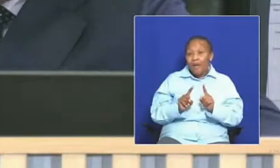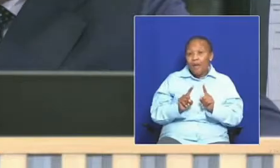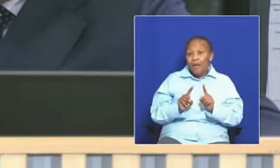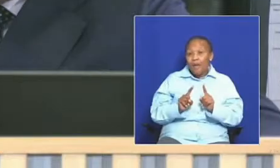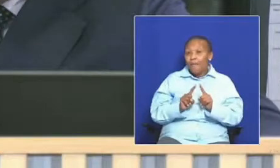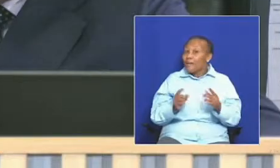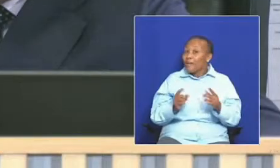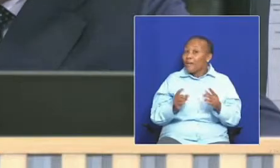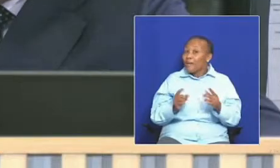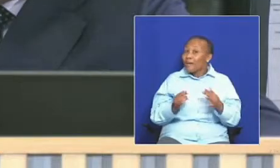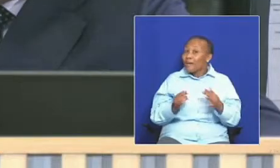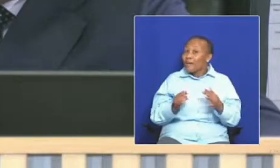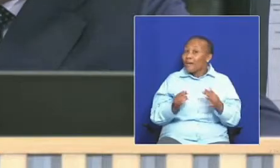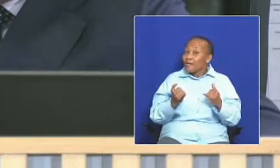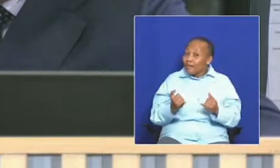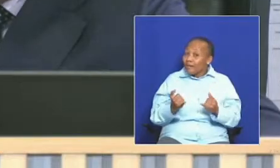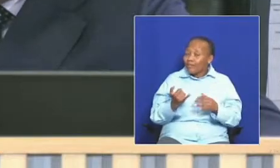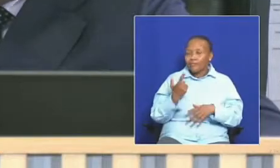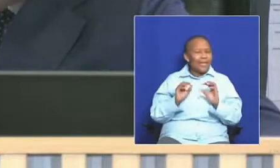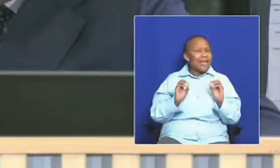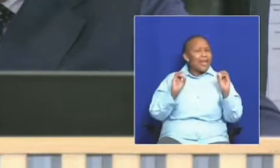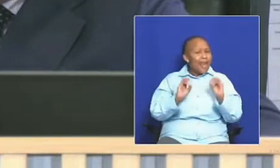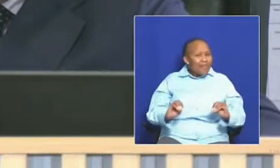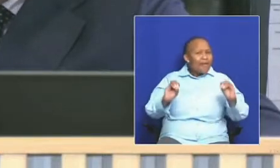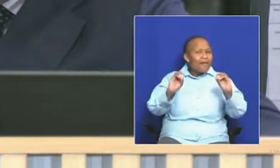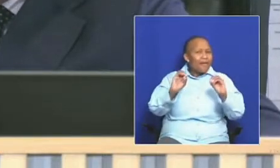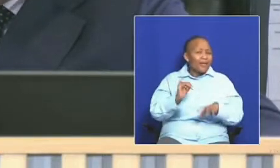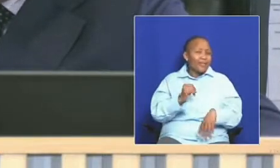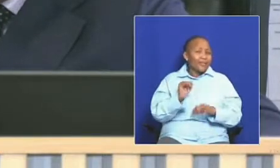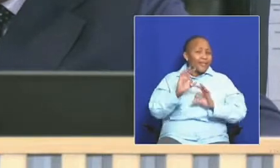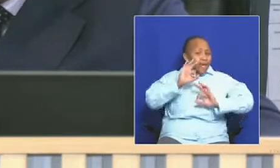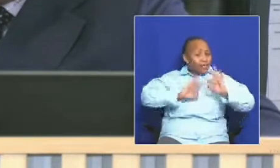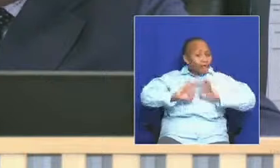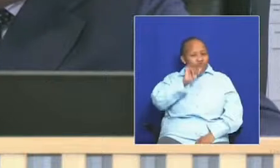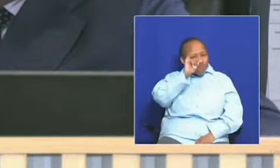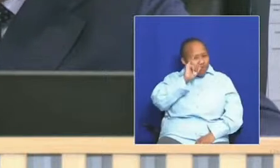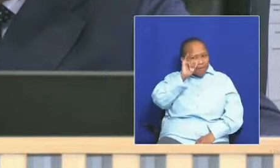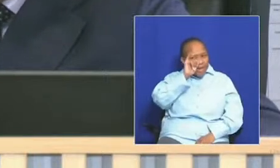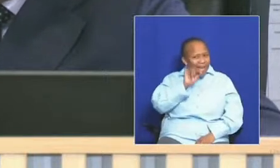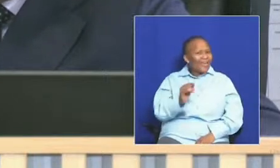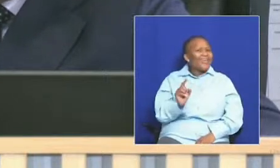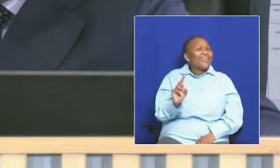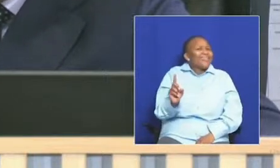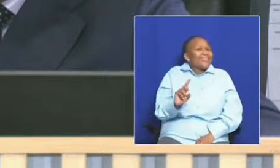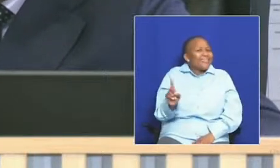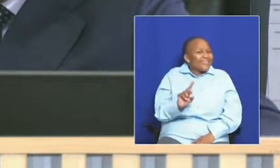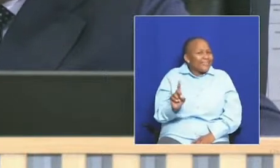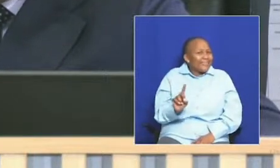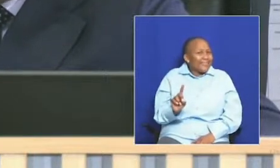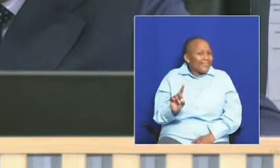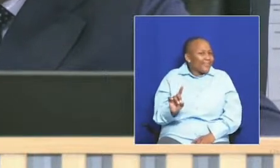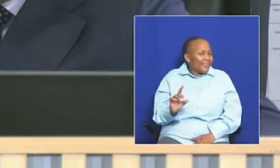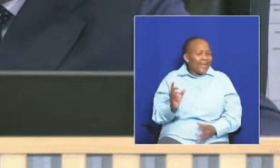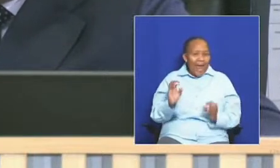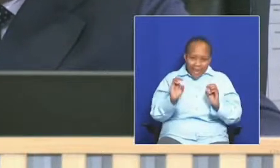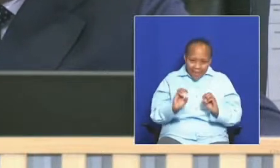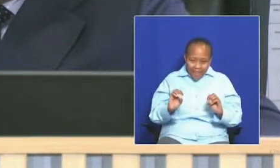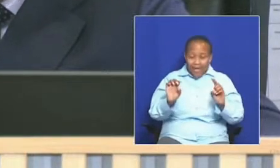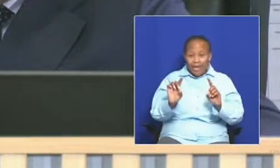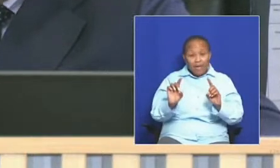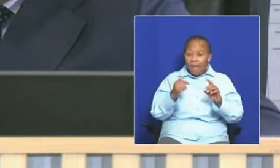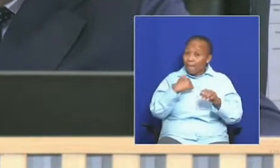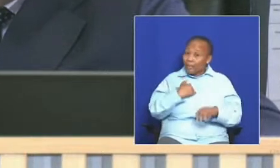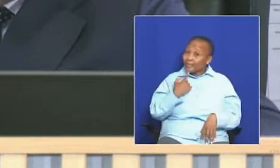criminality is. I'm not saying there isn't any. I don't know. Sitting here, I do not know. But what I'll say